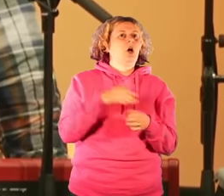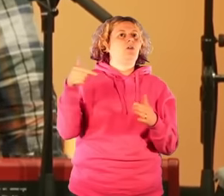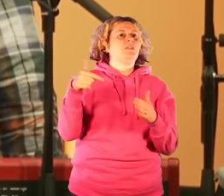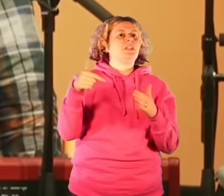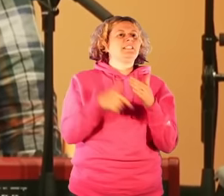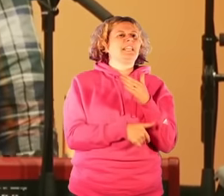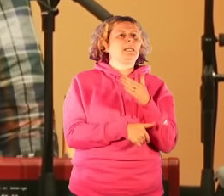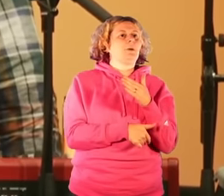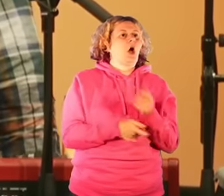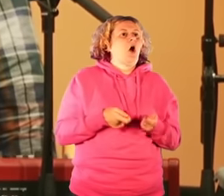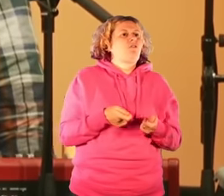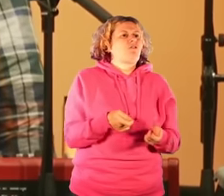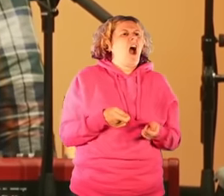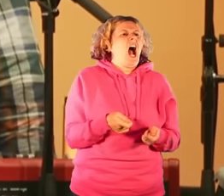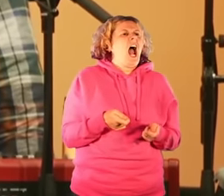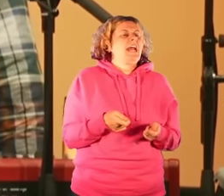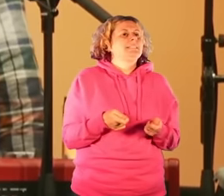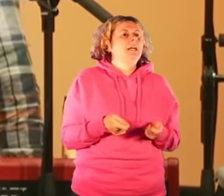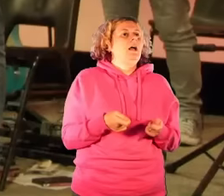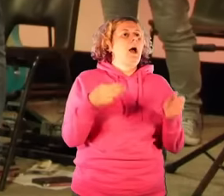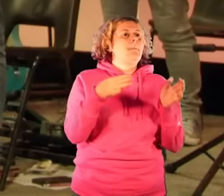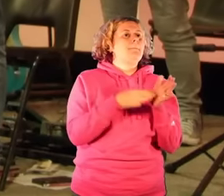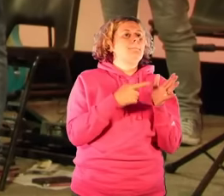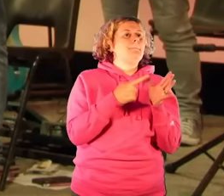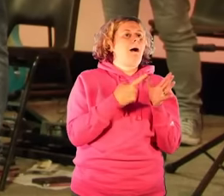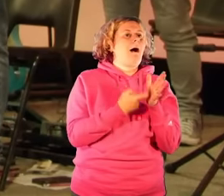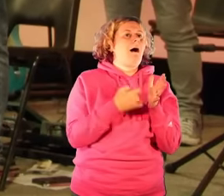deep-fried Mars bar. Who do you think that might be?